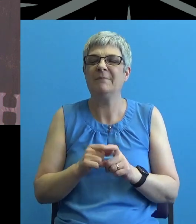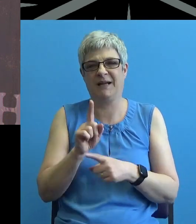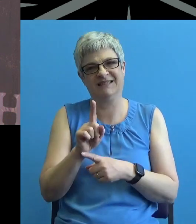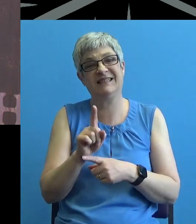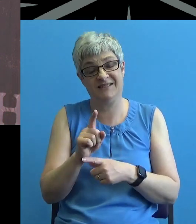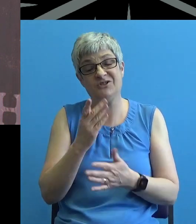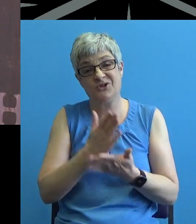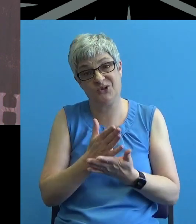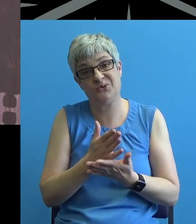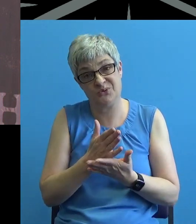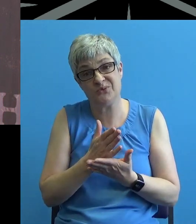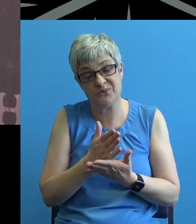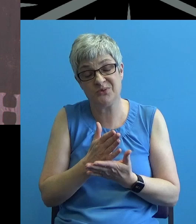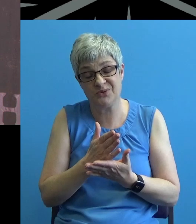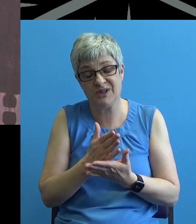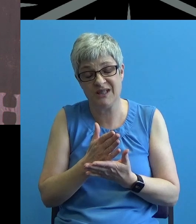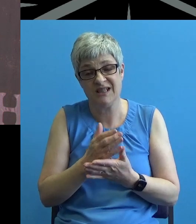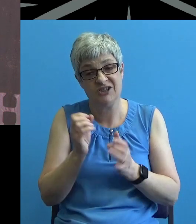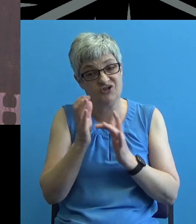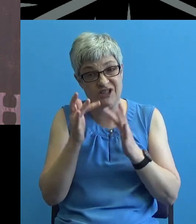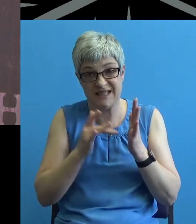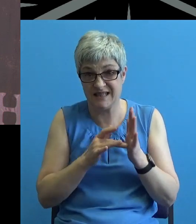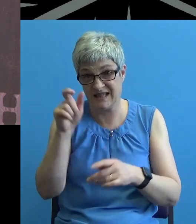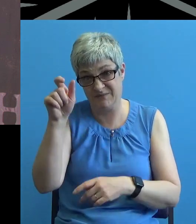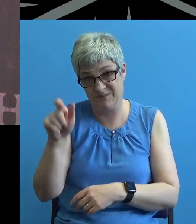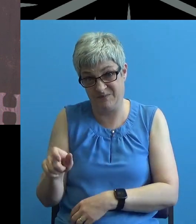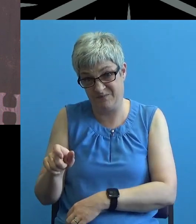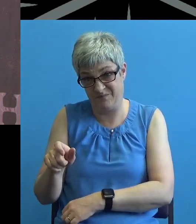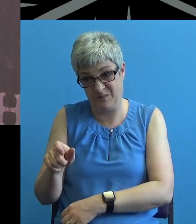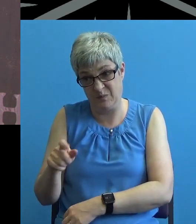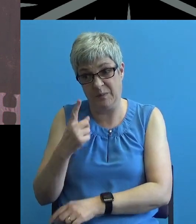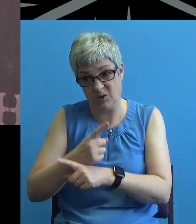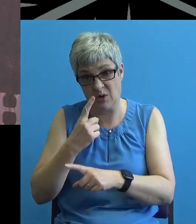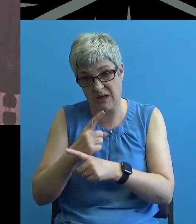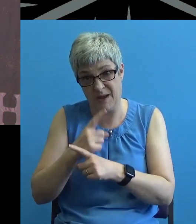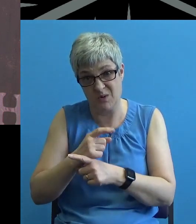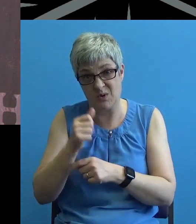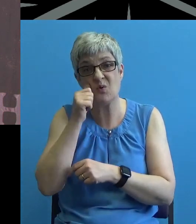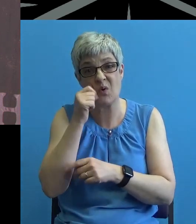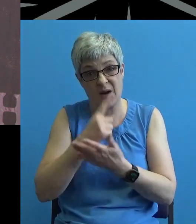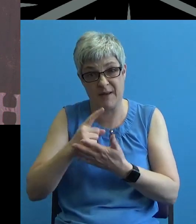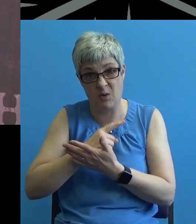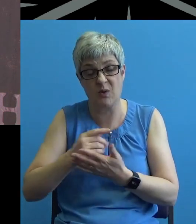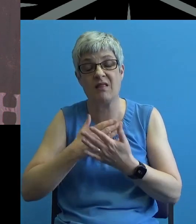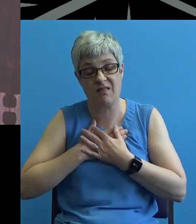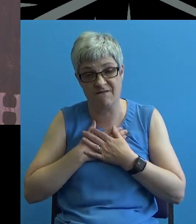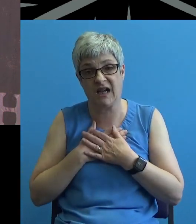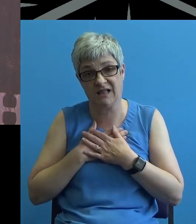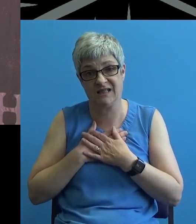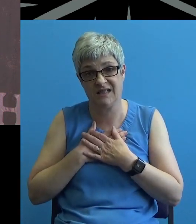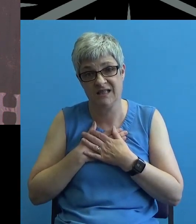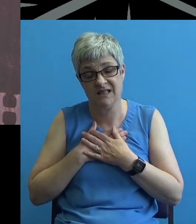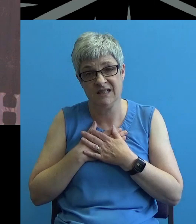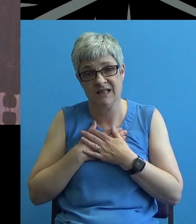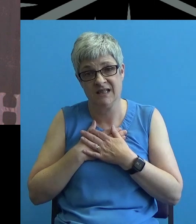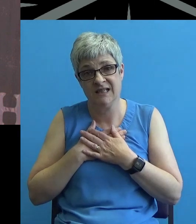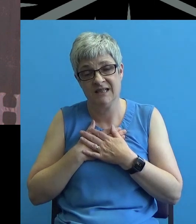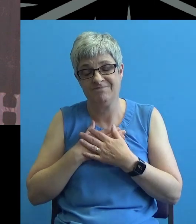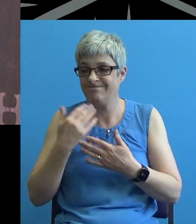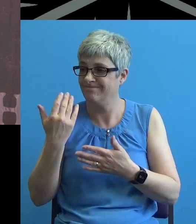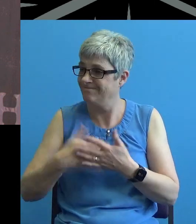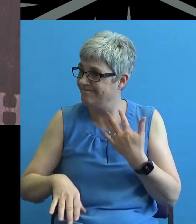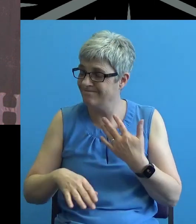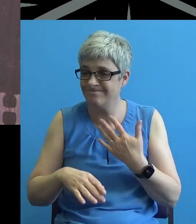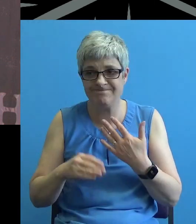But isn't it true that this Jesus figure that we have been speaking about and knowing about and loving